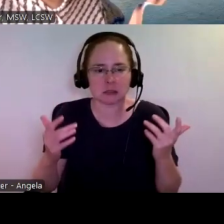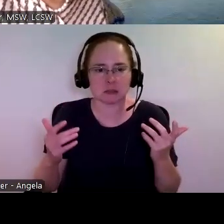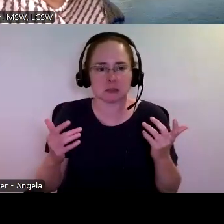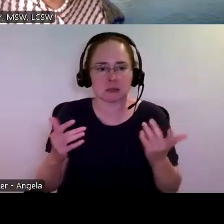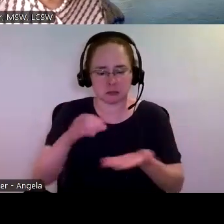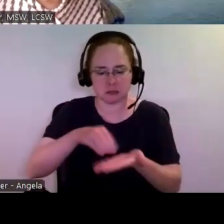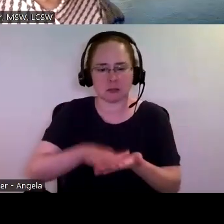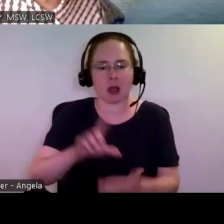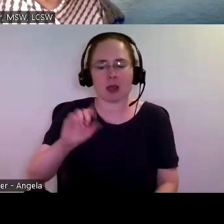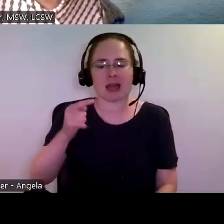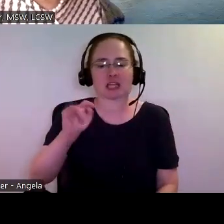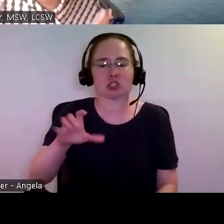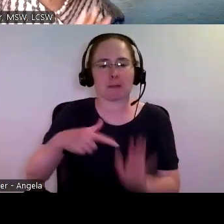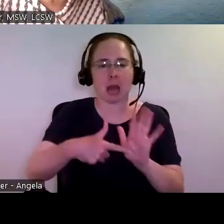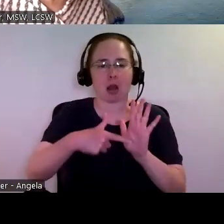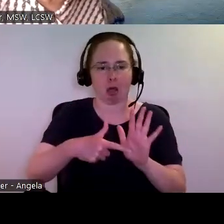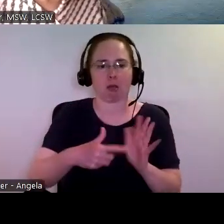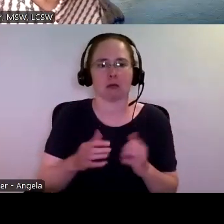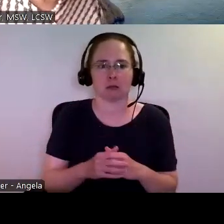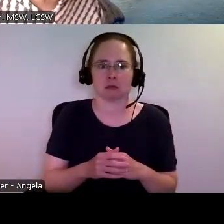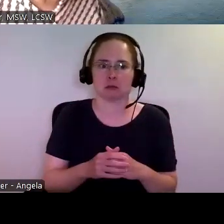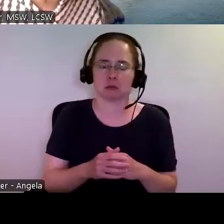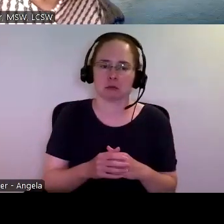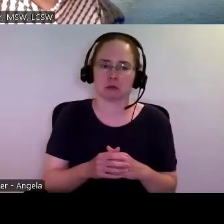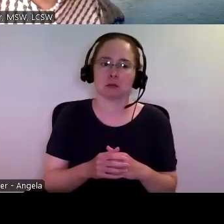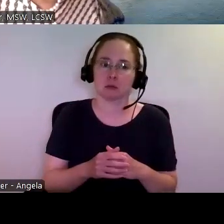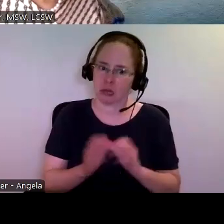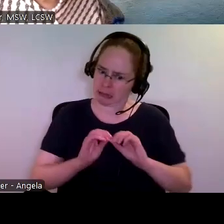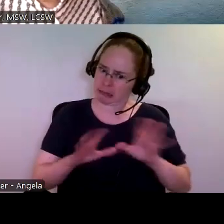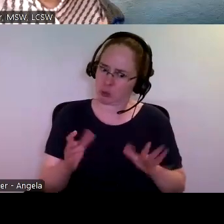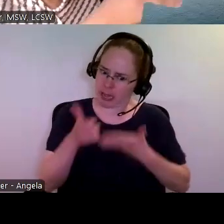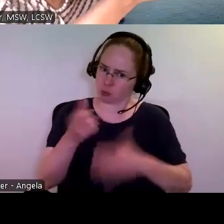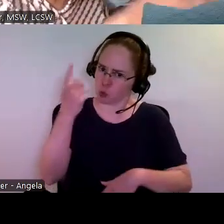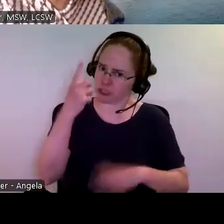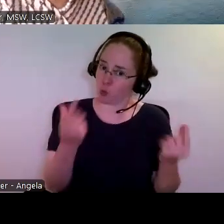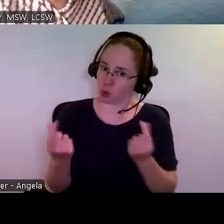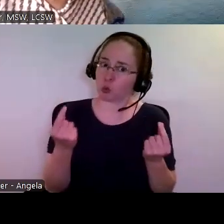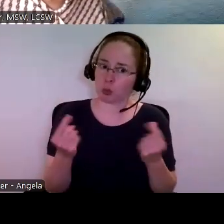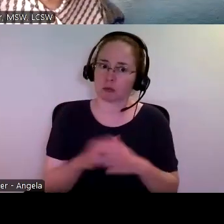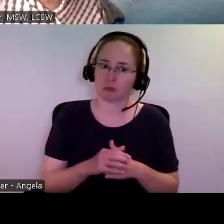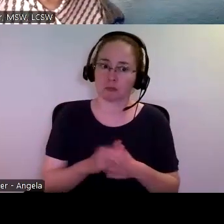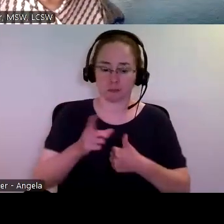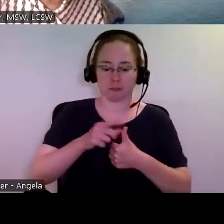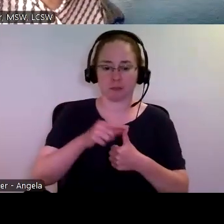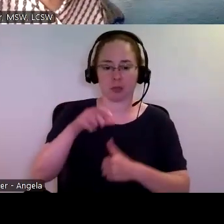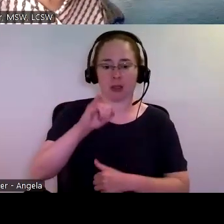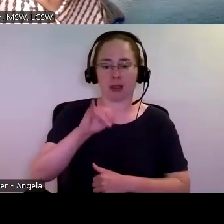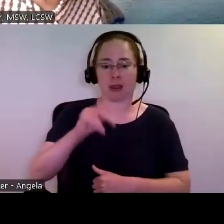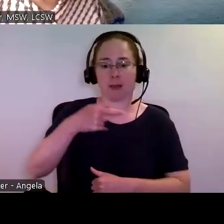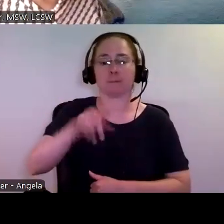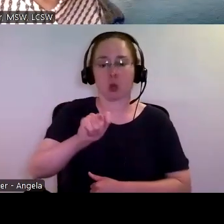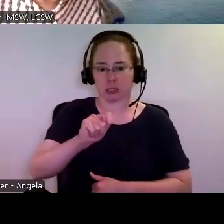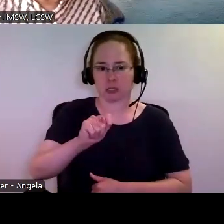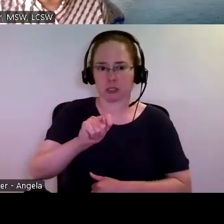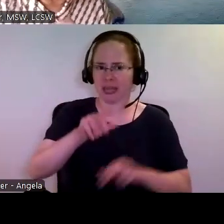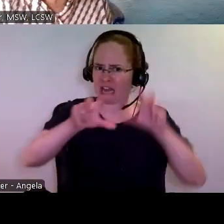into this logic model, because it's clearly understood then what you're doing. One is inputs. What is the